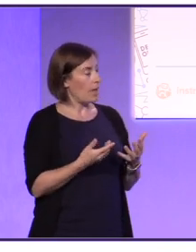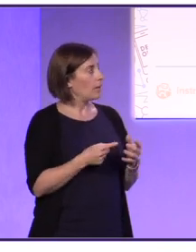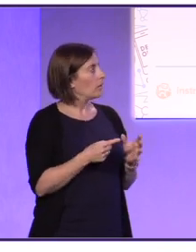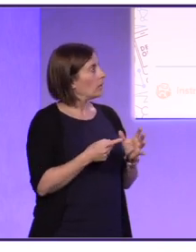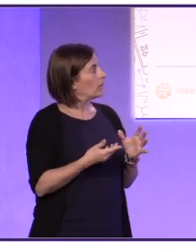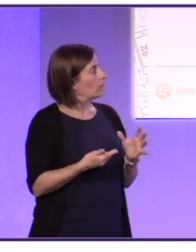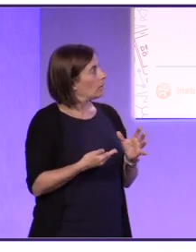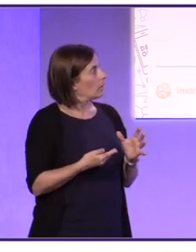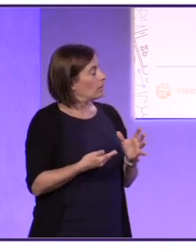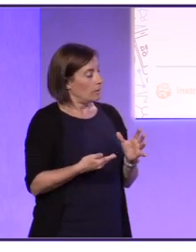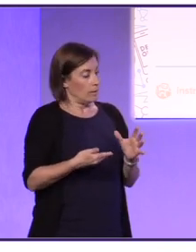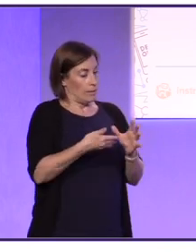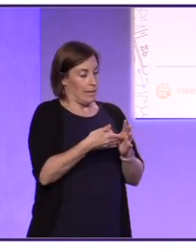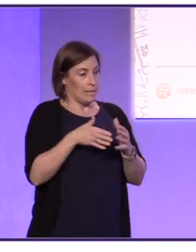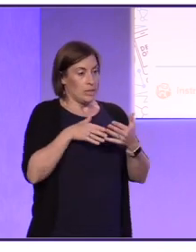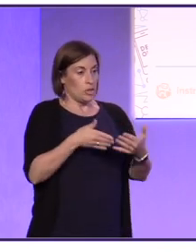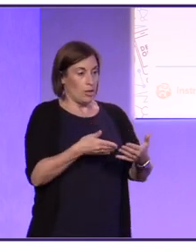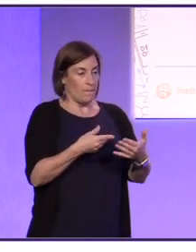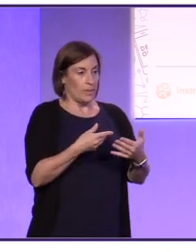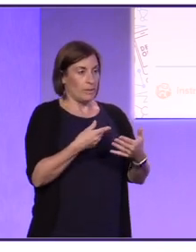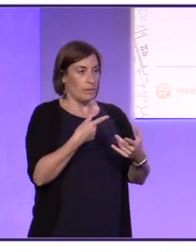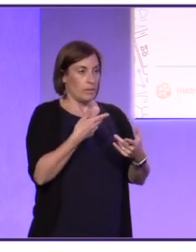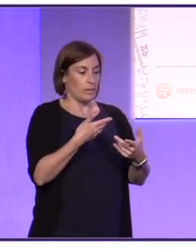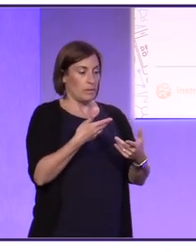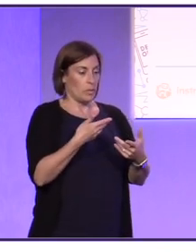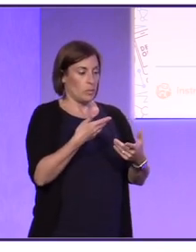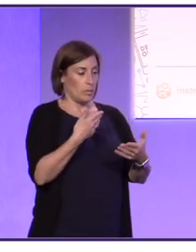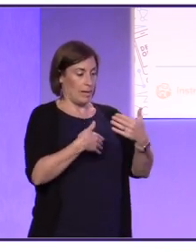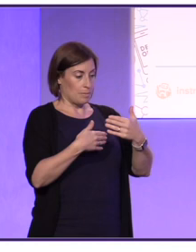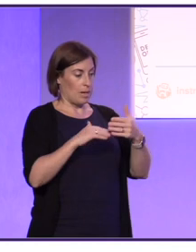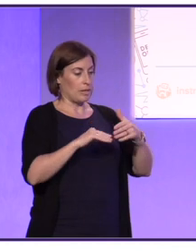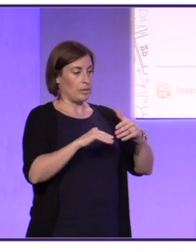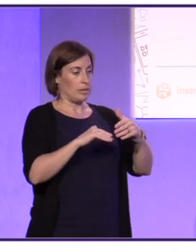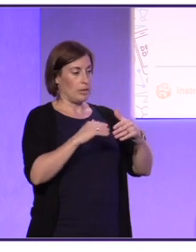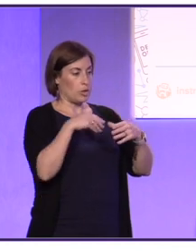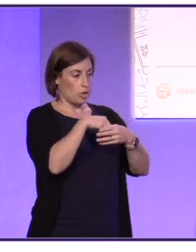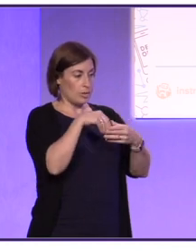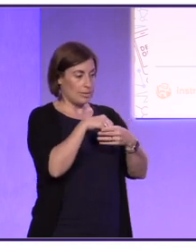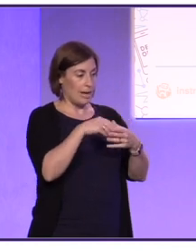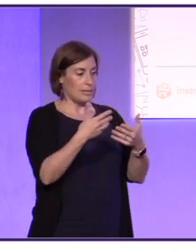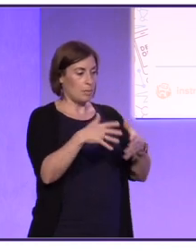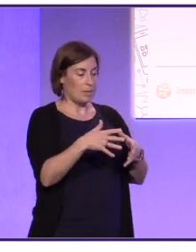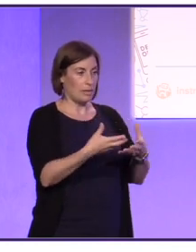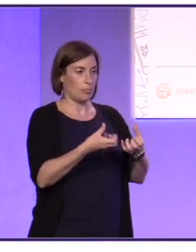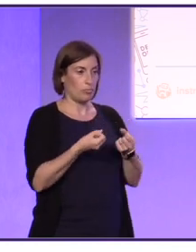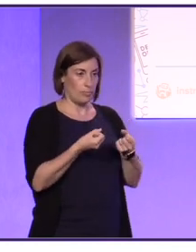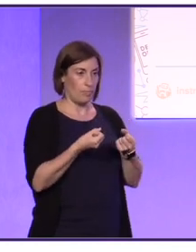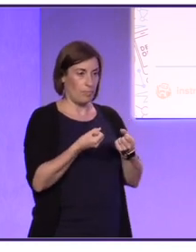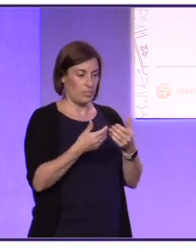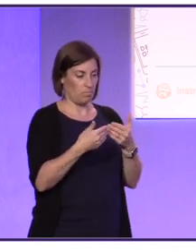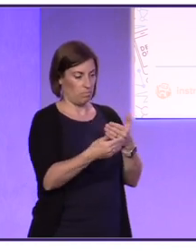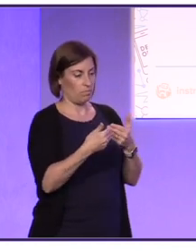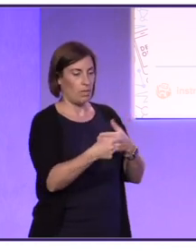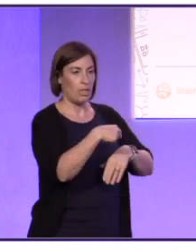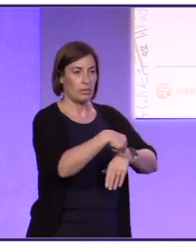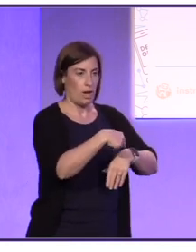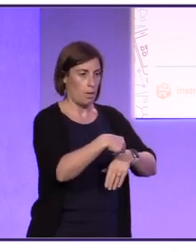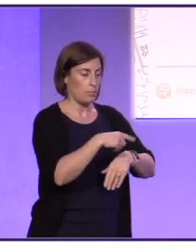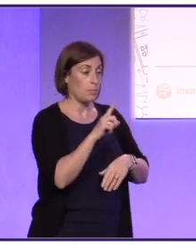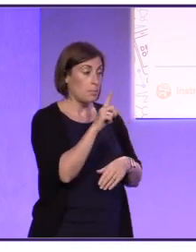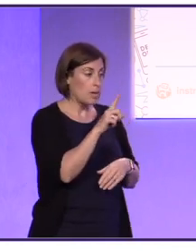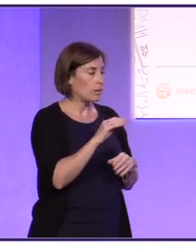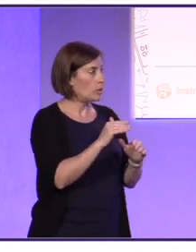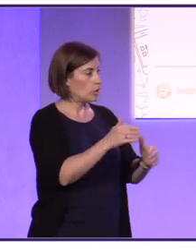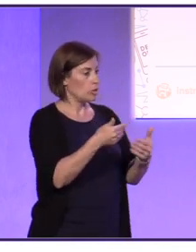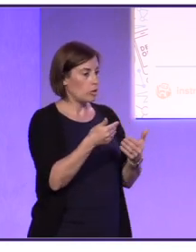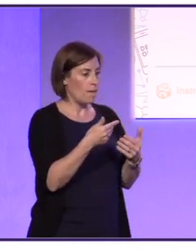service that could tell us whether content had arrived within a certain time frame. The only trouble with this service is that